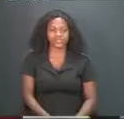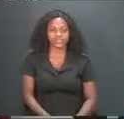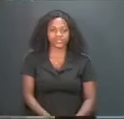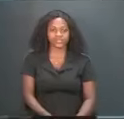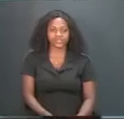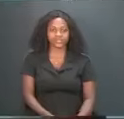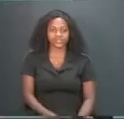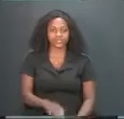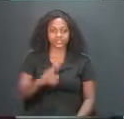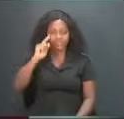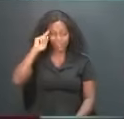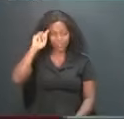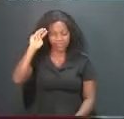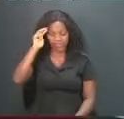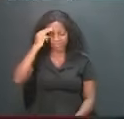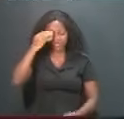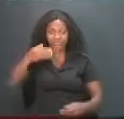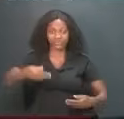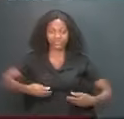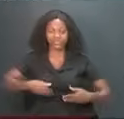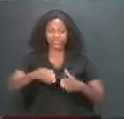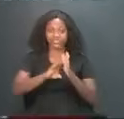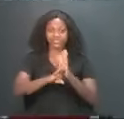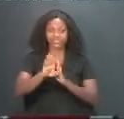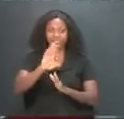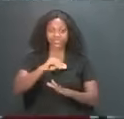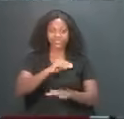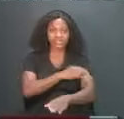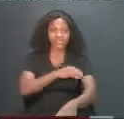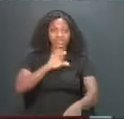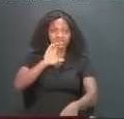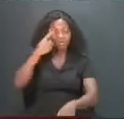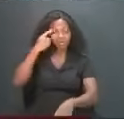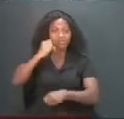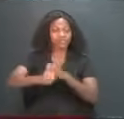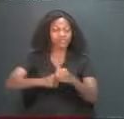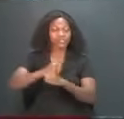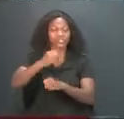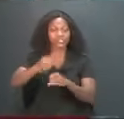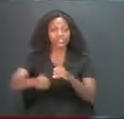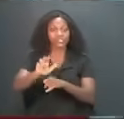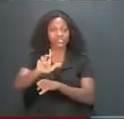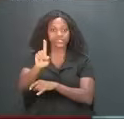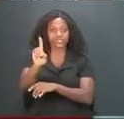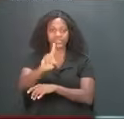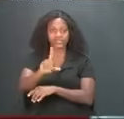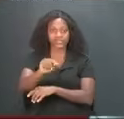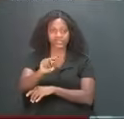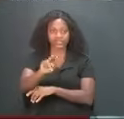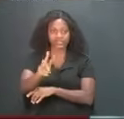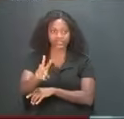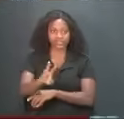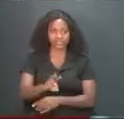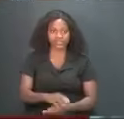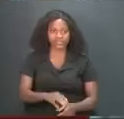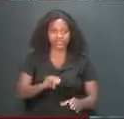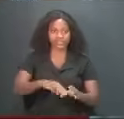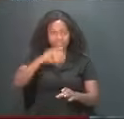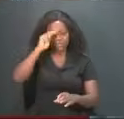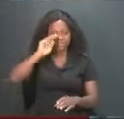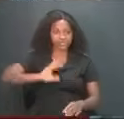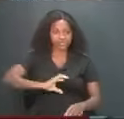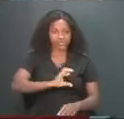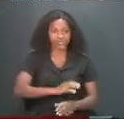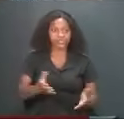for the Ministry of Youth Development and Empowerment for the year ending 31st December 2026. The chairman of the committee is